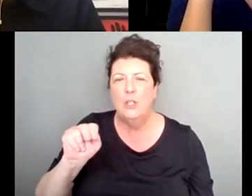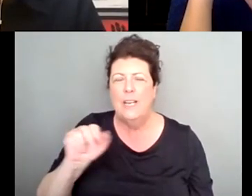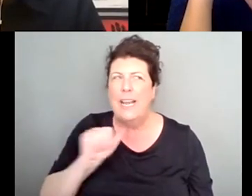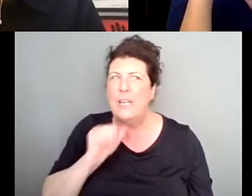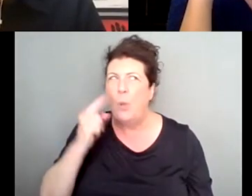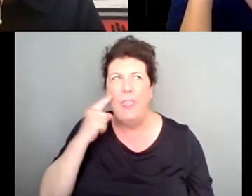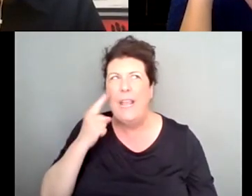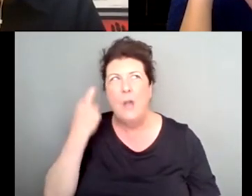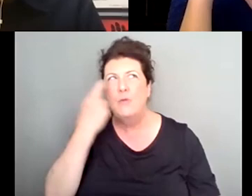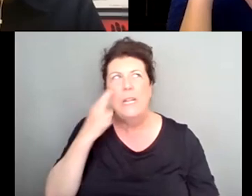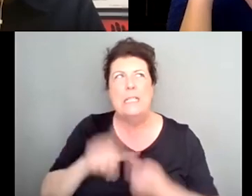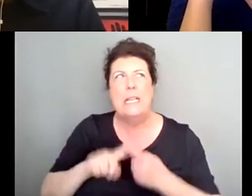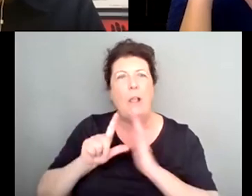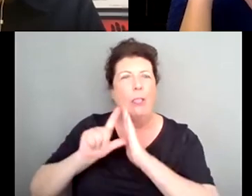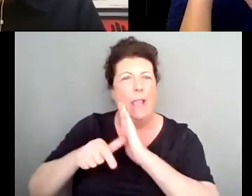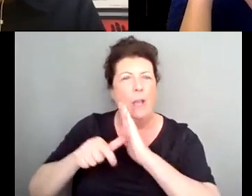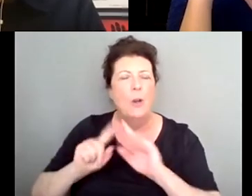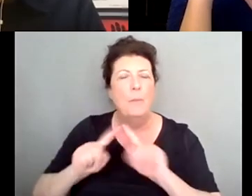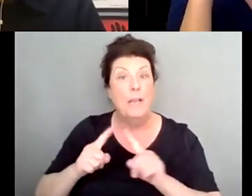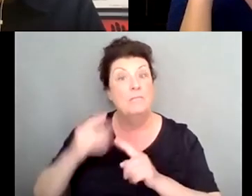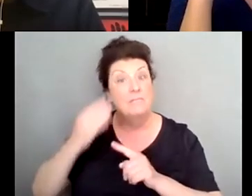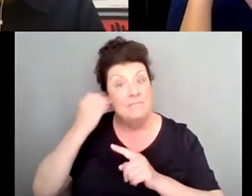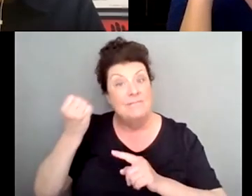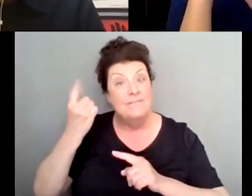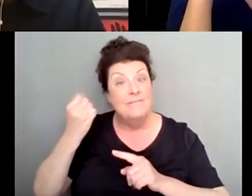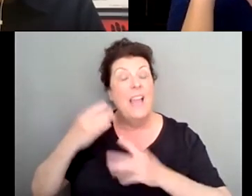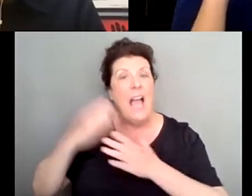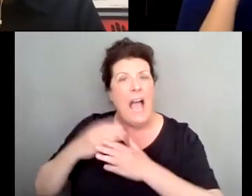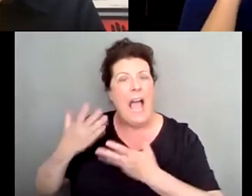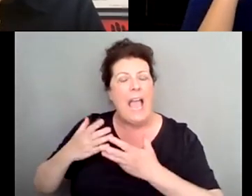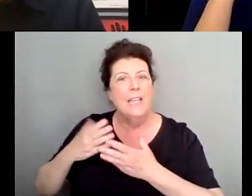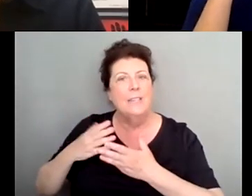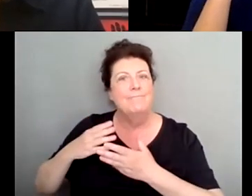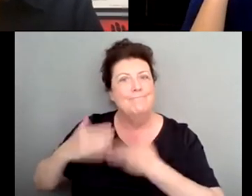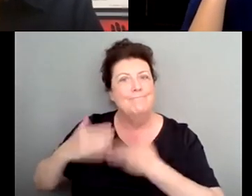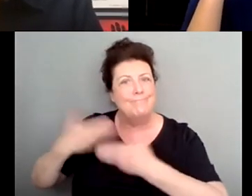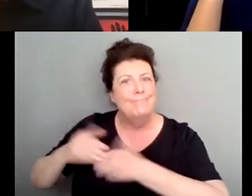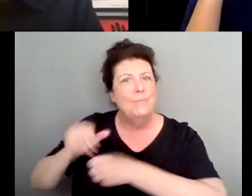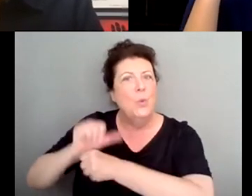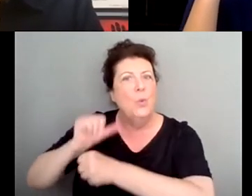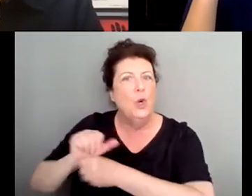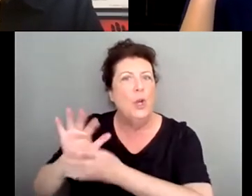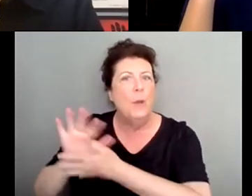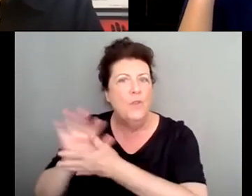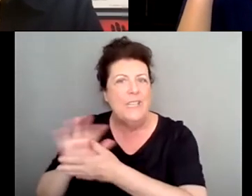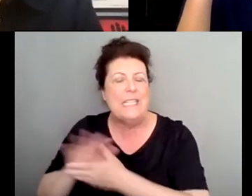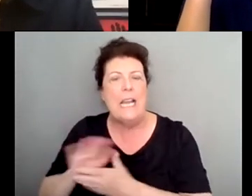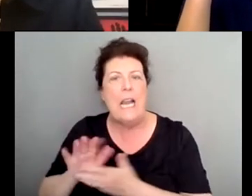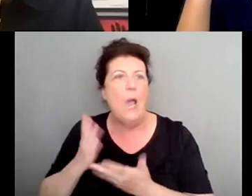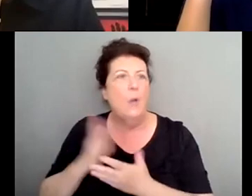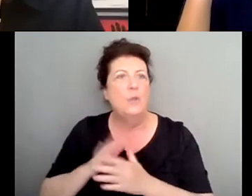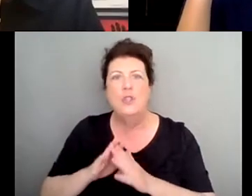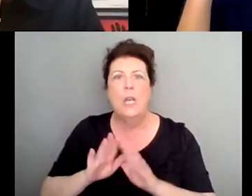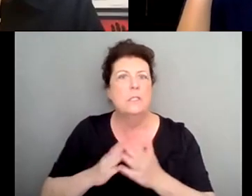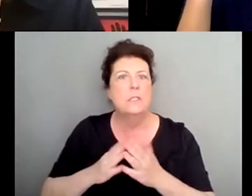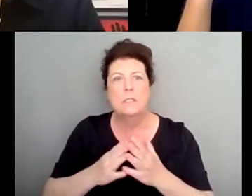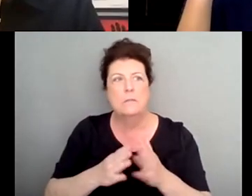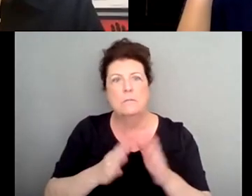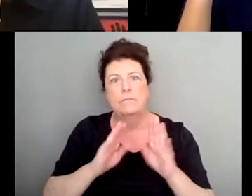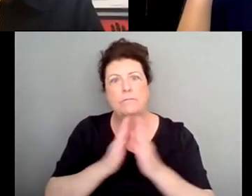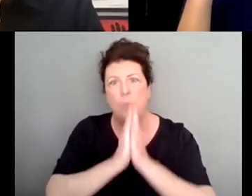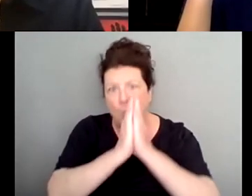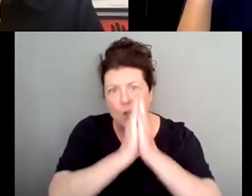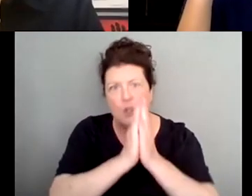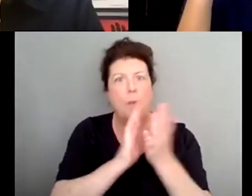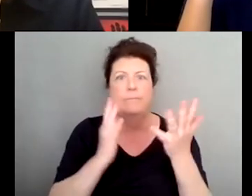like I came up, I came from features and I came up worshiping, you know, movies like The Matrix and Memento and